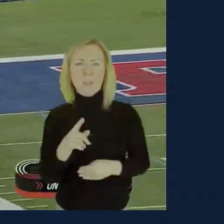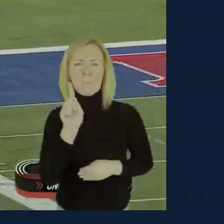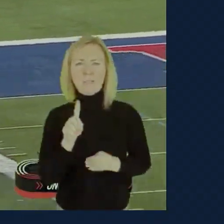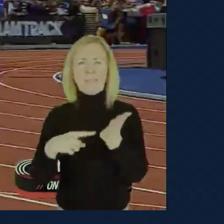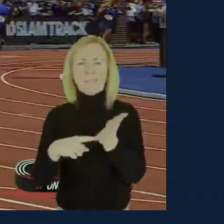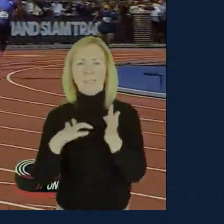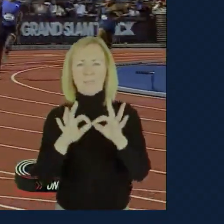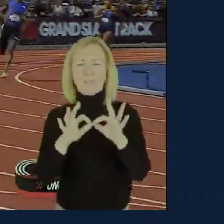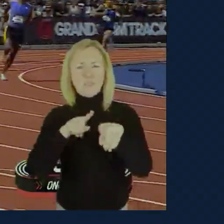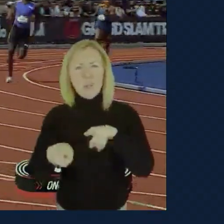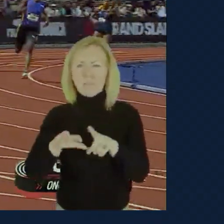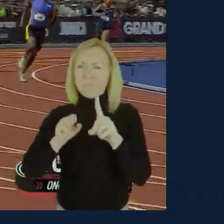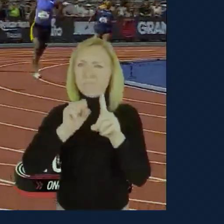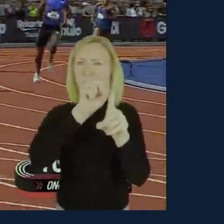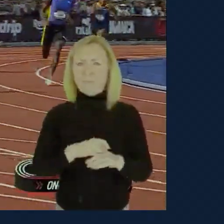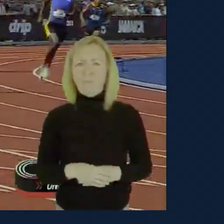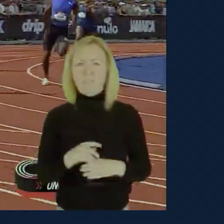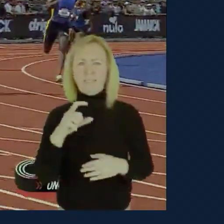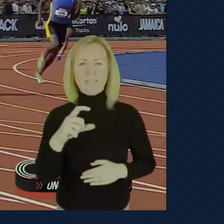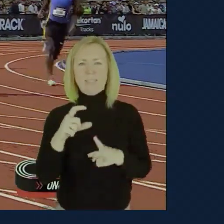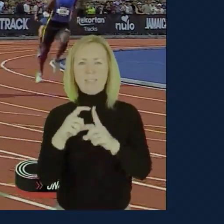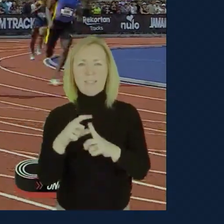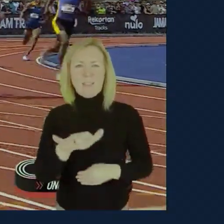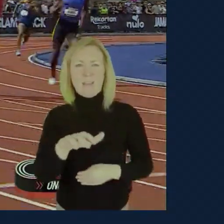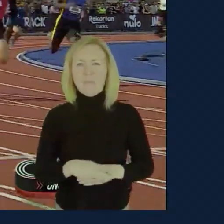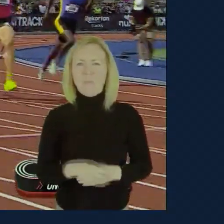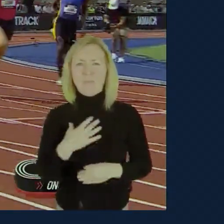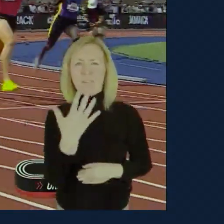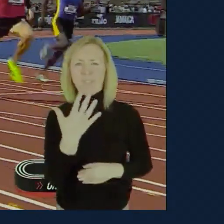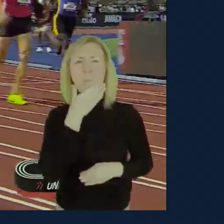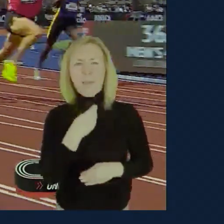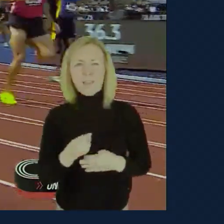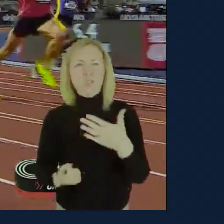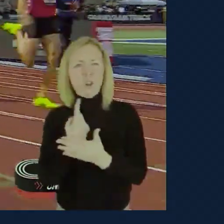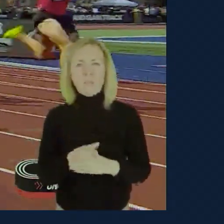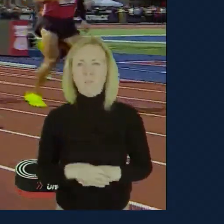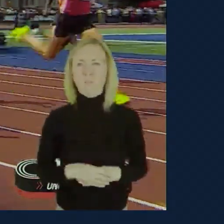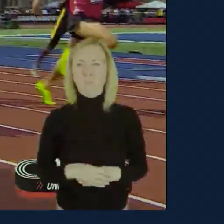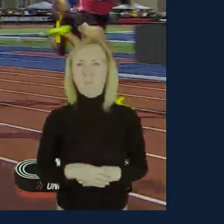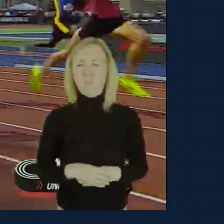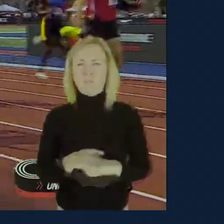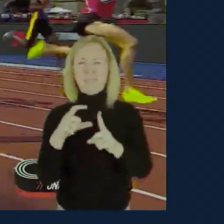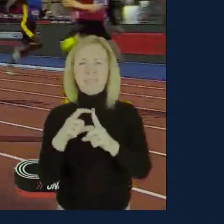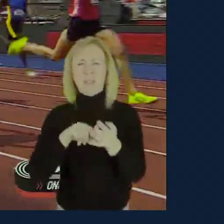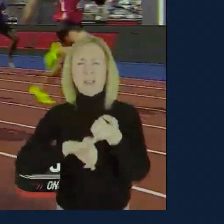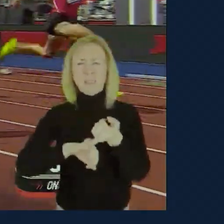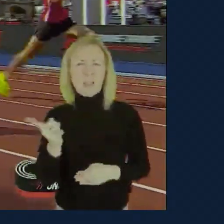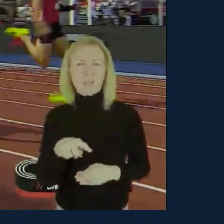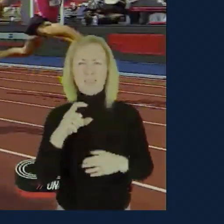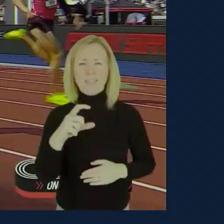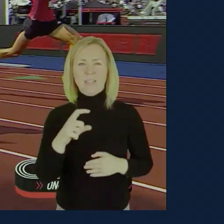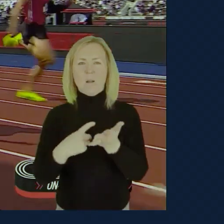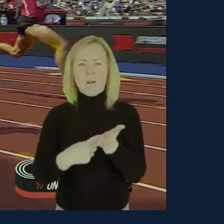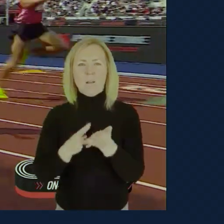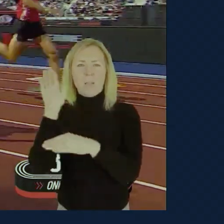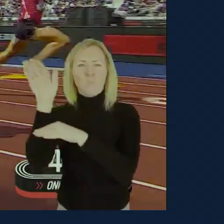and then Bassett trying it from back 8. Casatina's still there. There's 5 see Dos Santos with